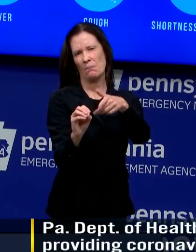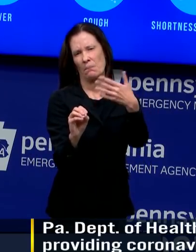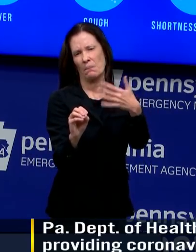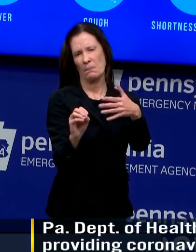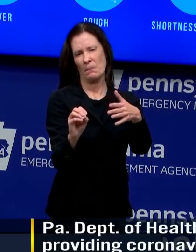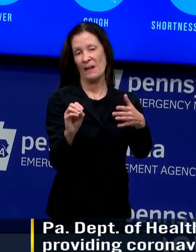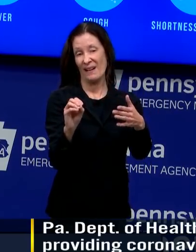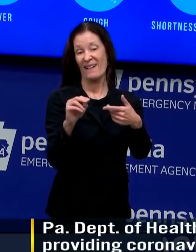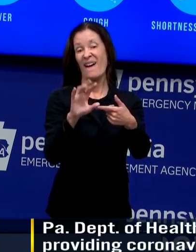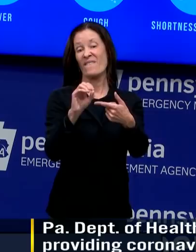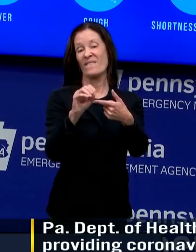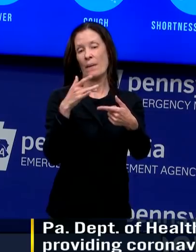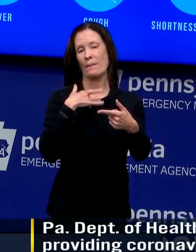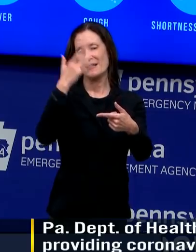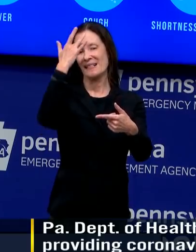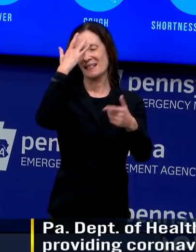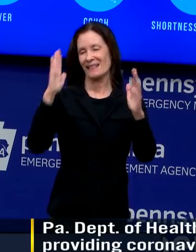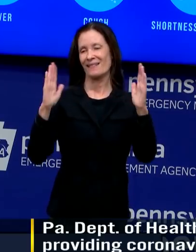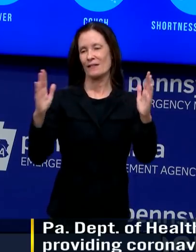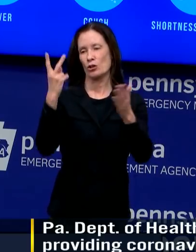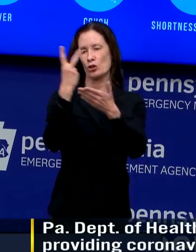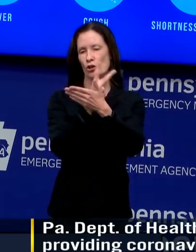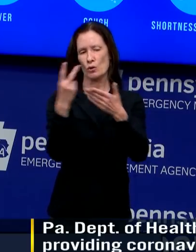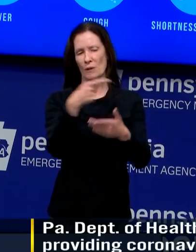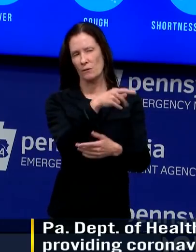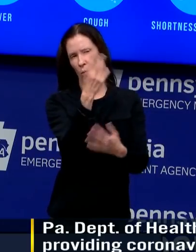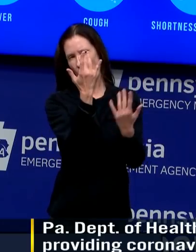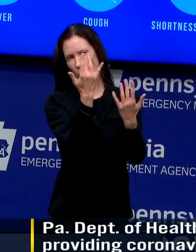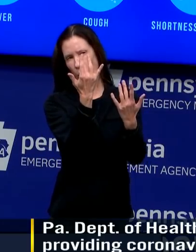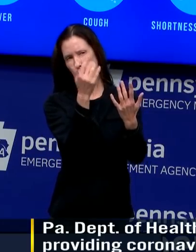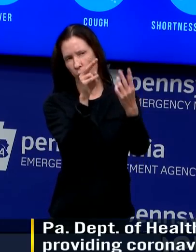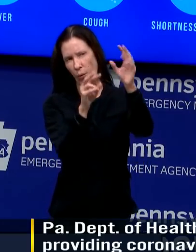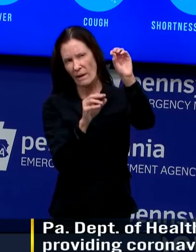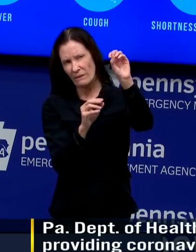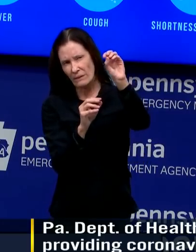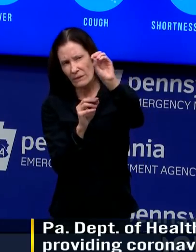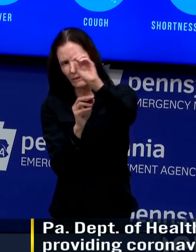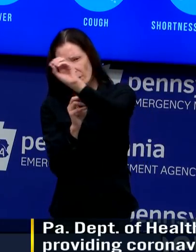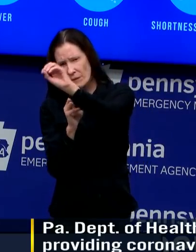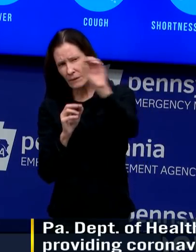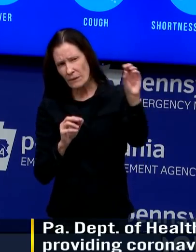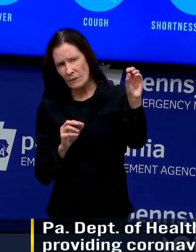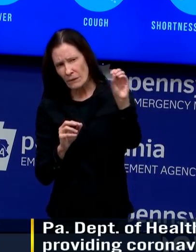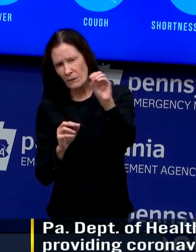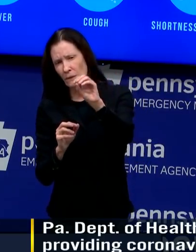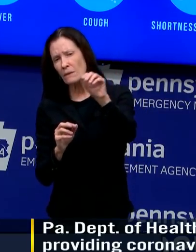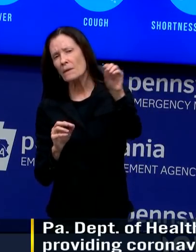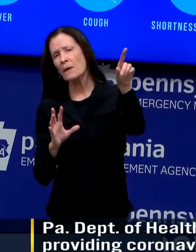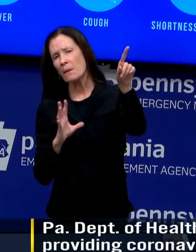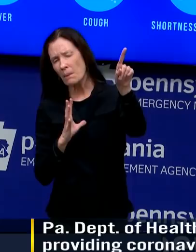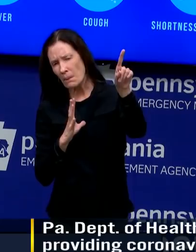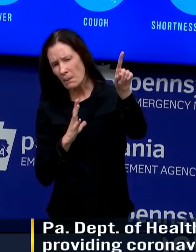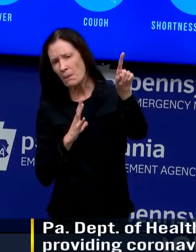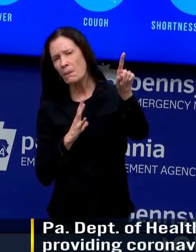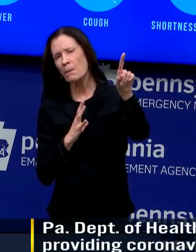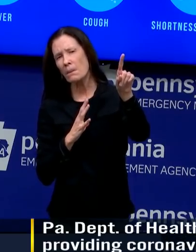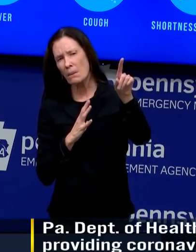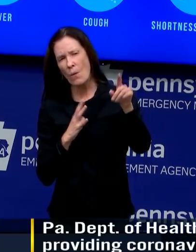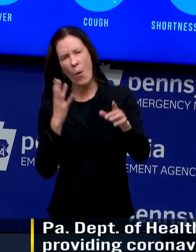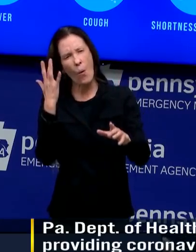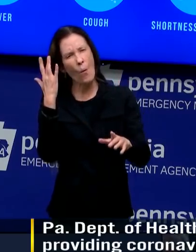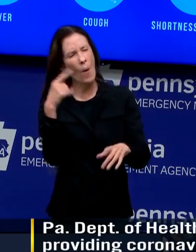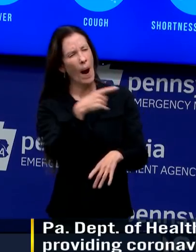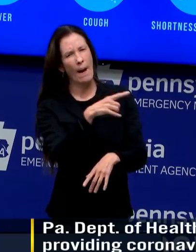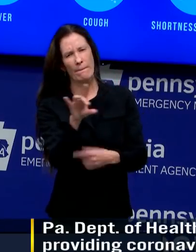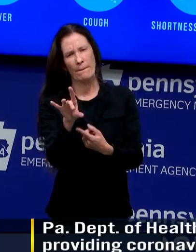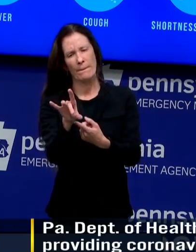Tribune Review are all asking about the rationale for that and what does that criteria mean. Well, I should turn that over to the Secretary